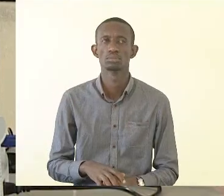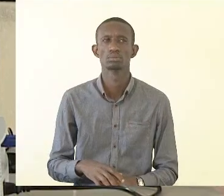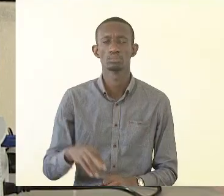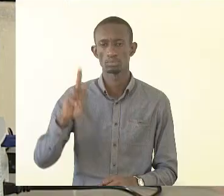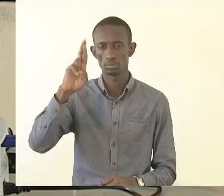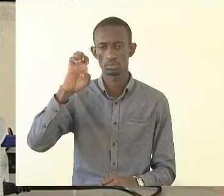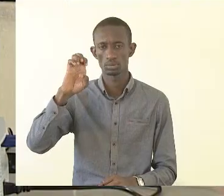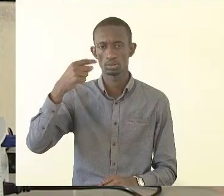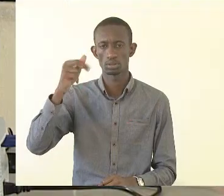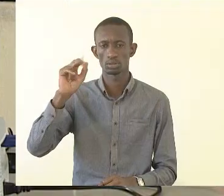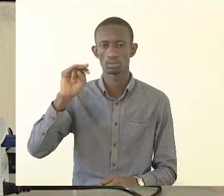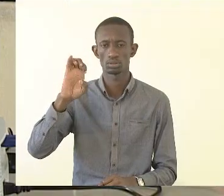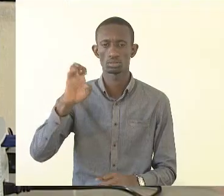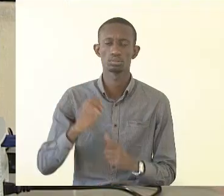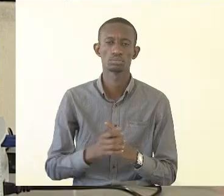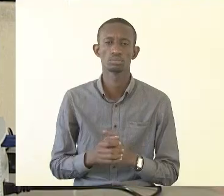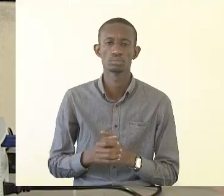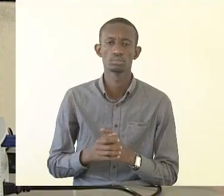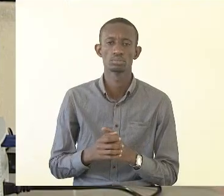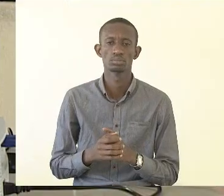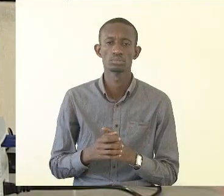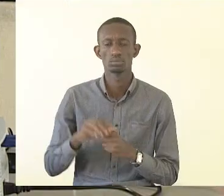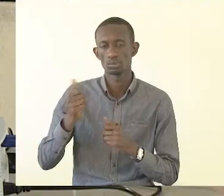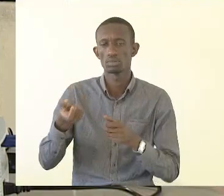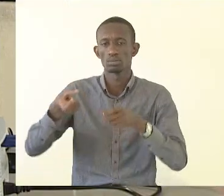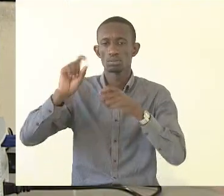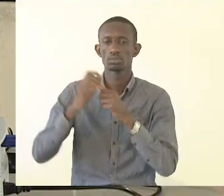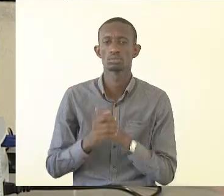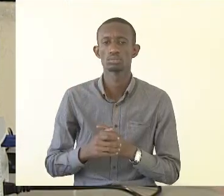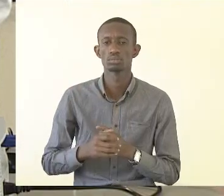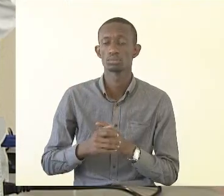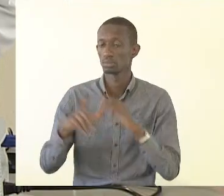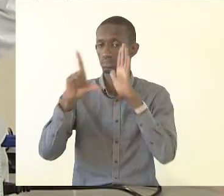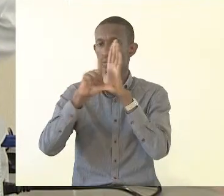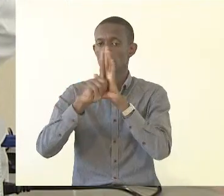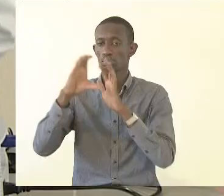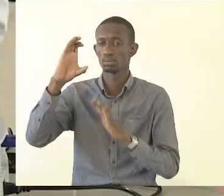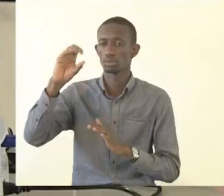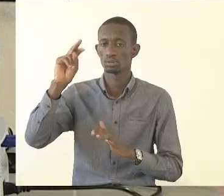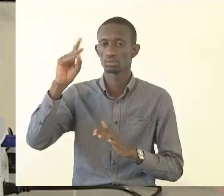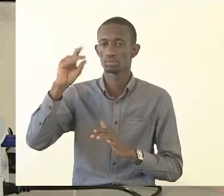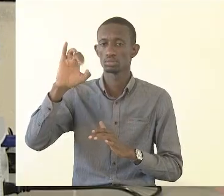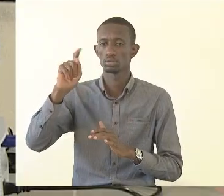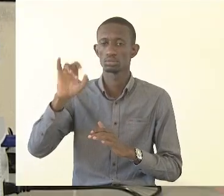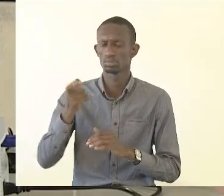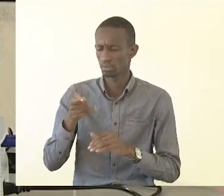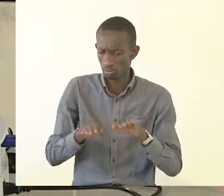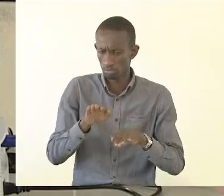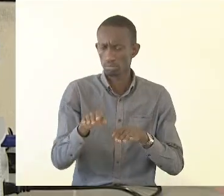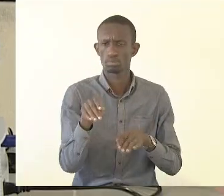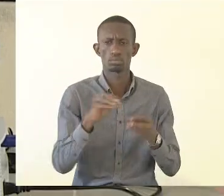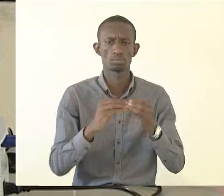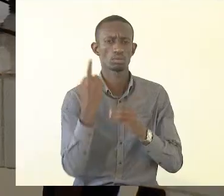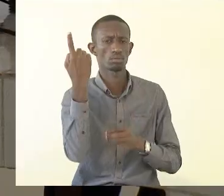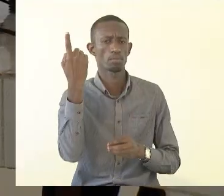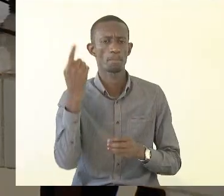and then we add on conditions. That is step number 1. So we are seeing